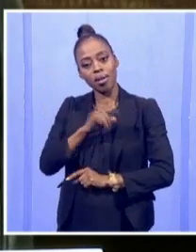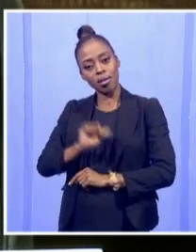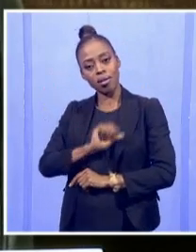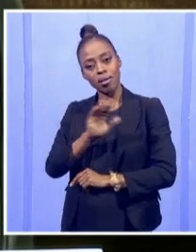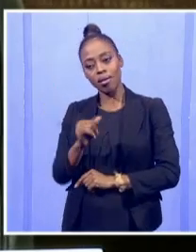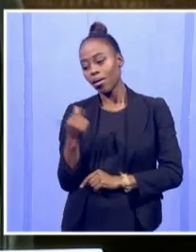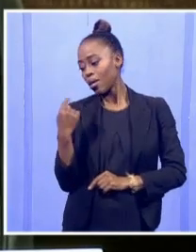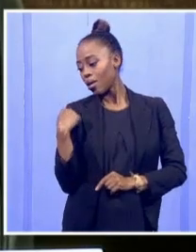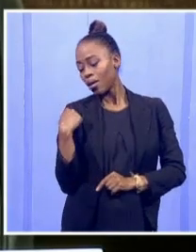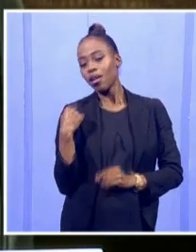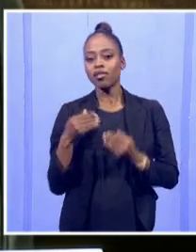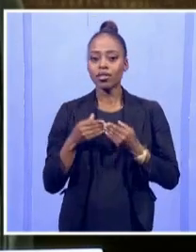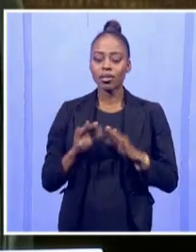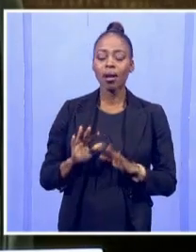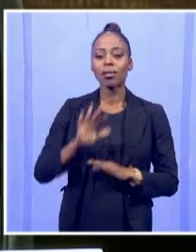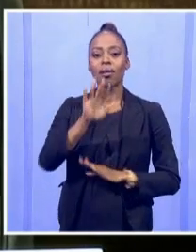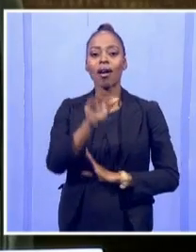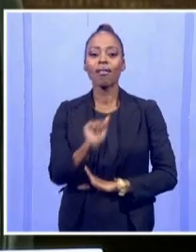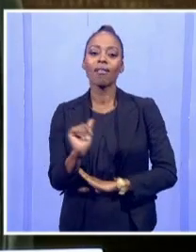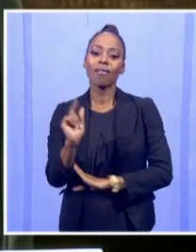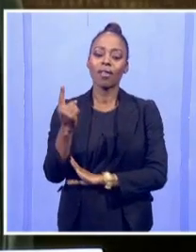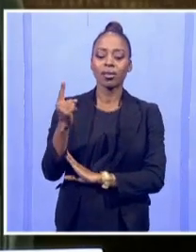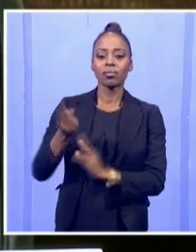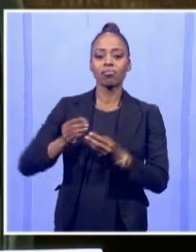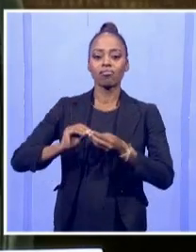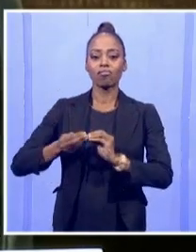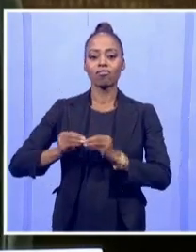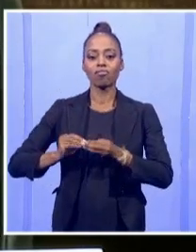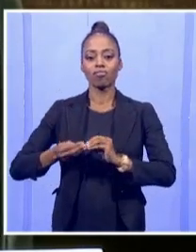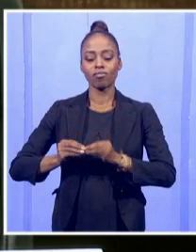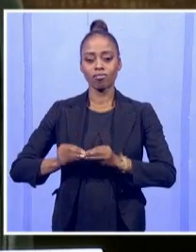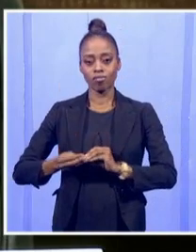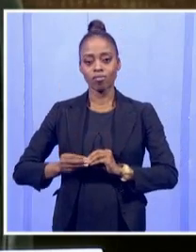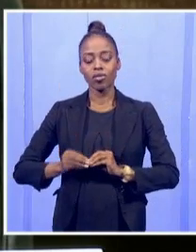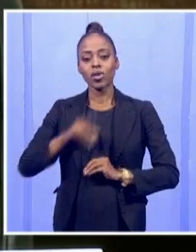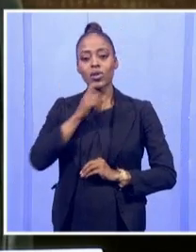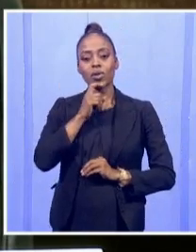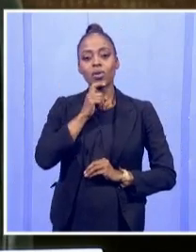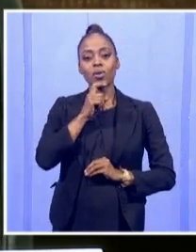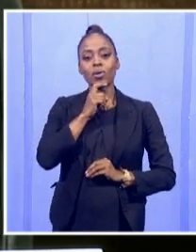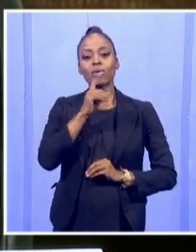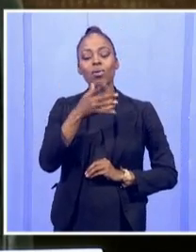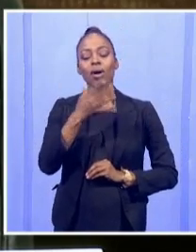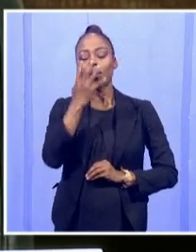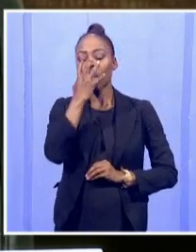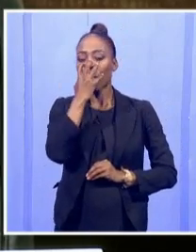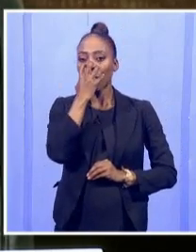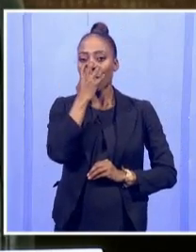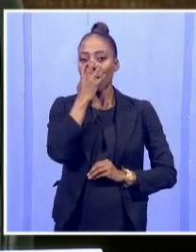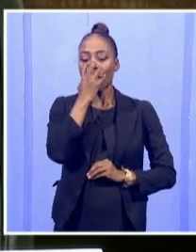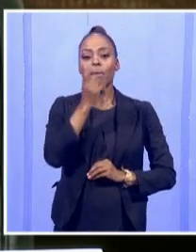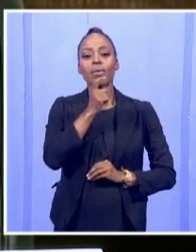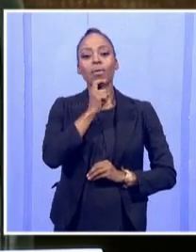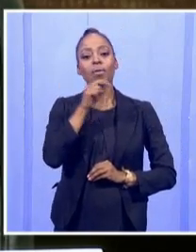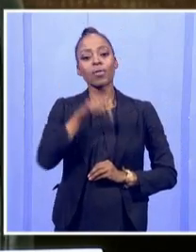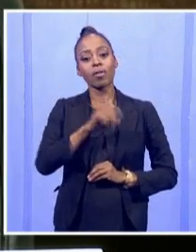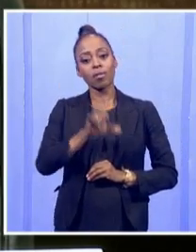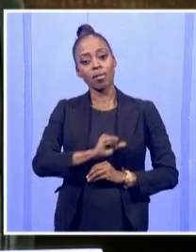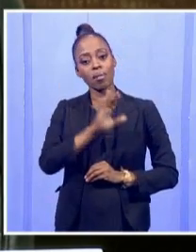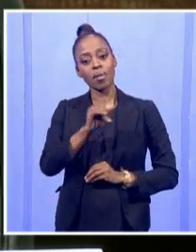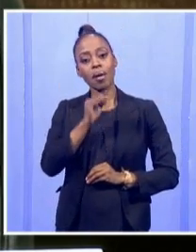it launched Africa's first production of an anesthetic used in hospitals to be exported from South